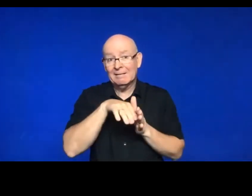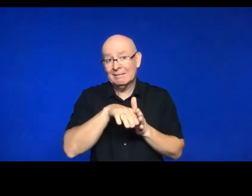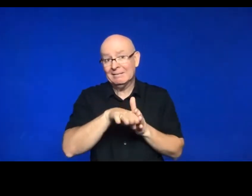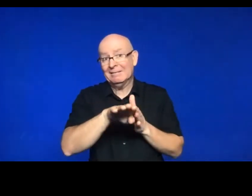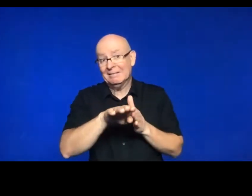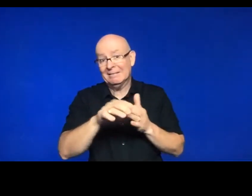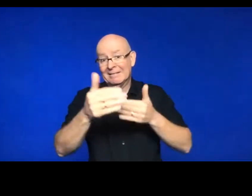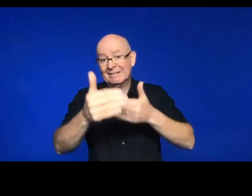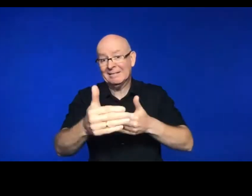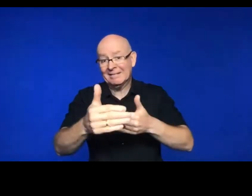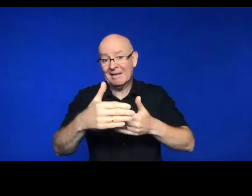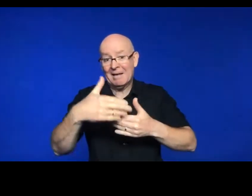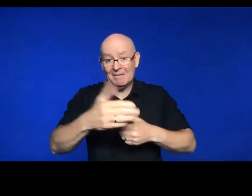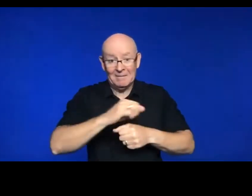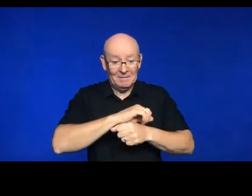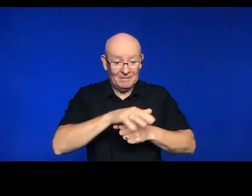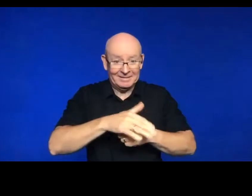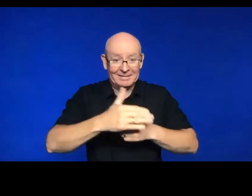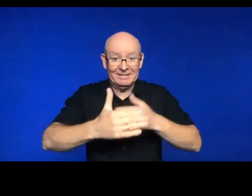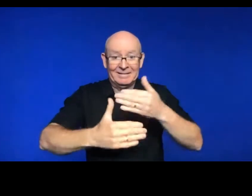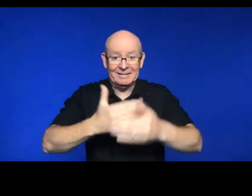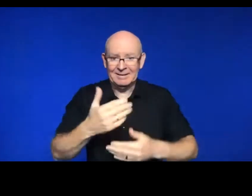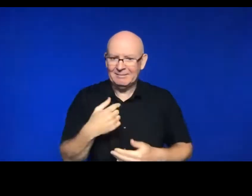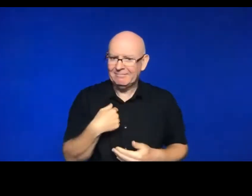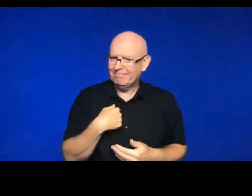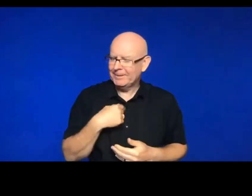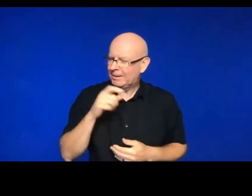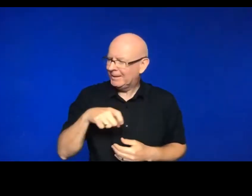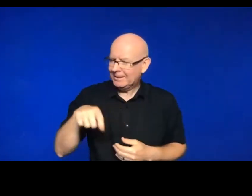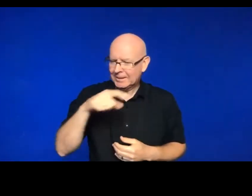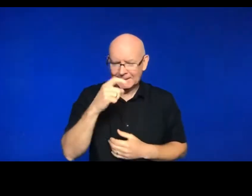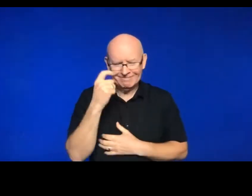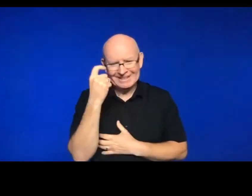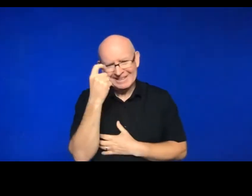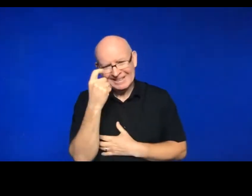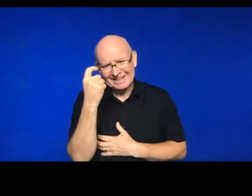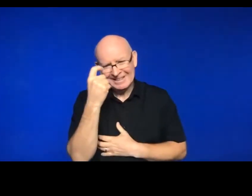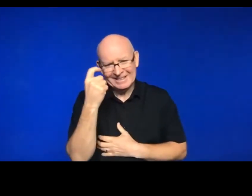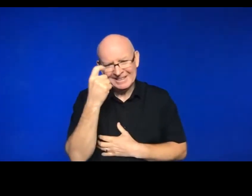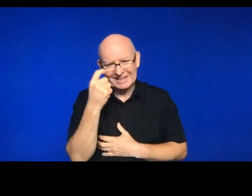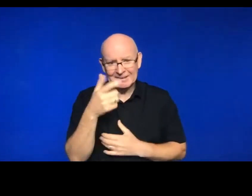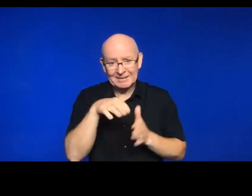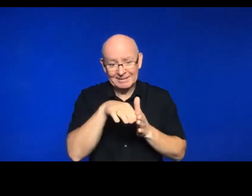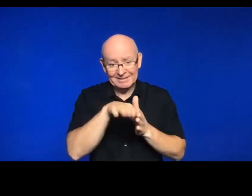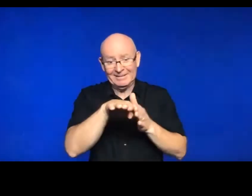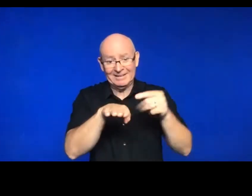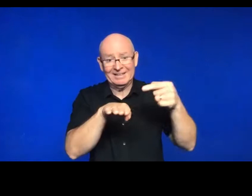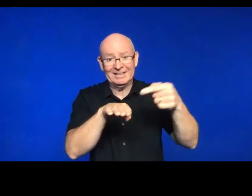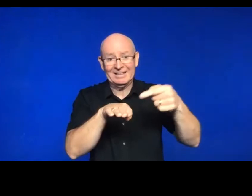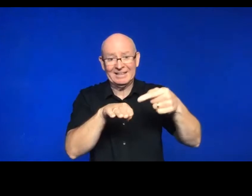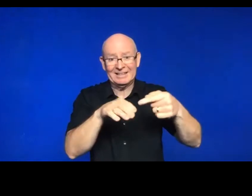recovery phase and what we will propose as essential actions in the recovery